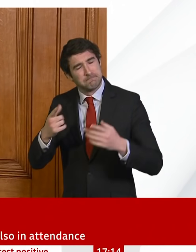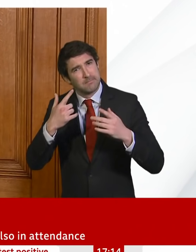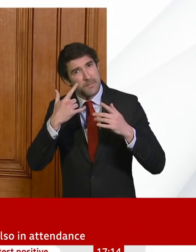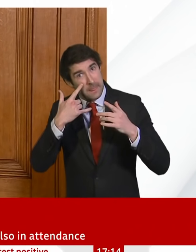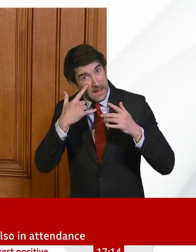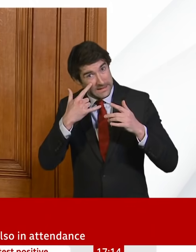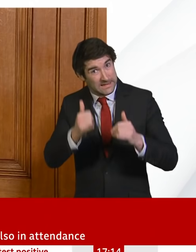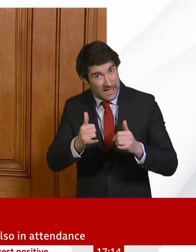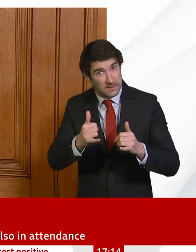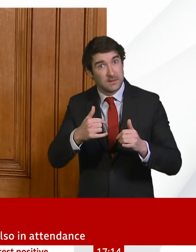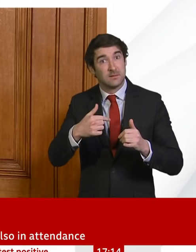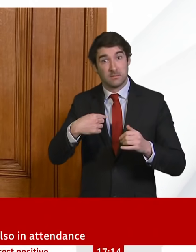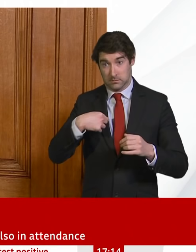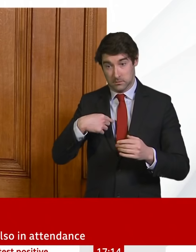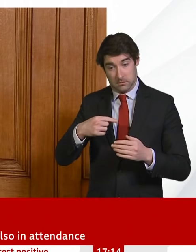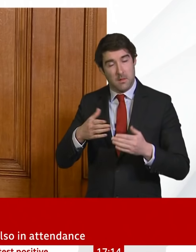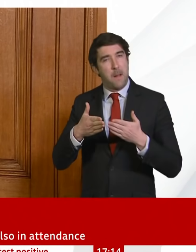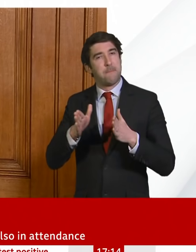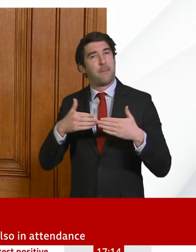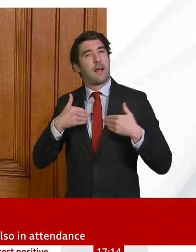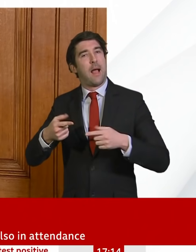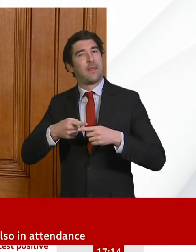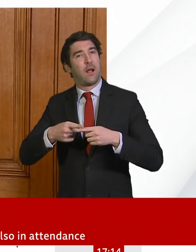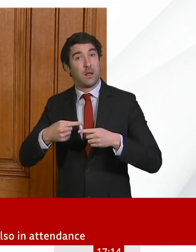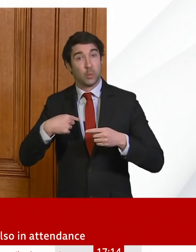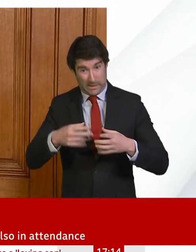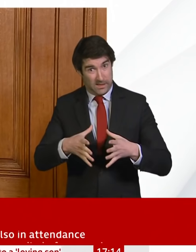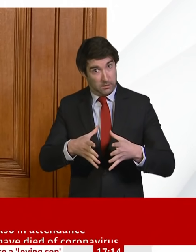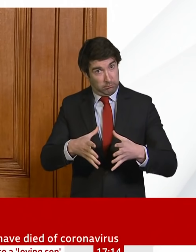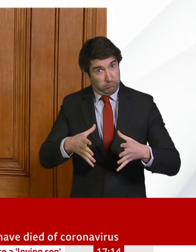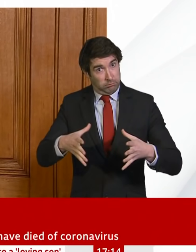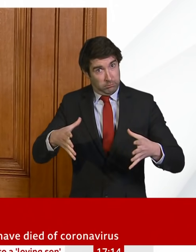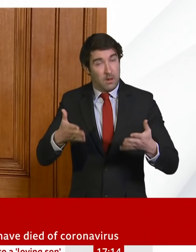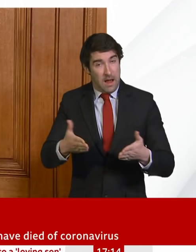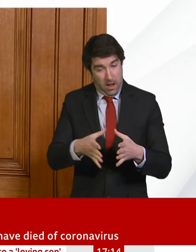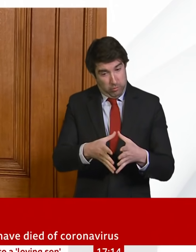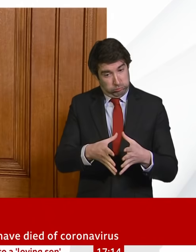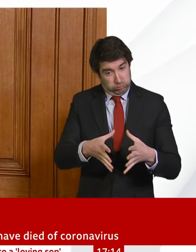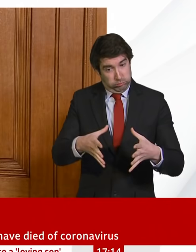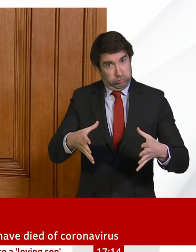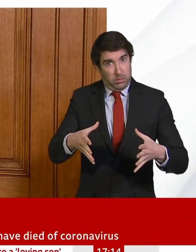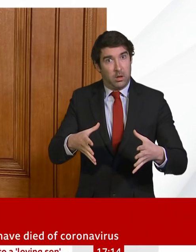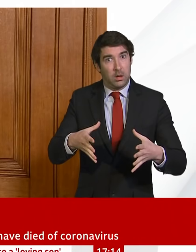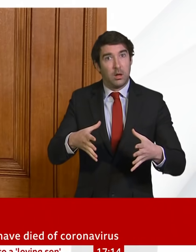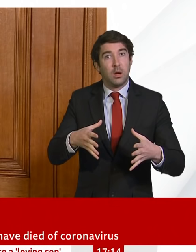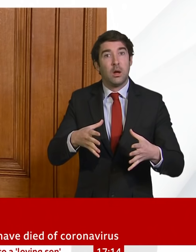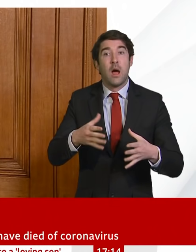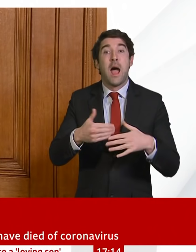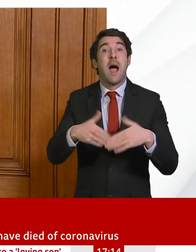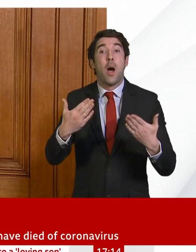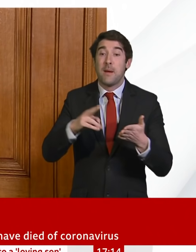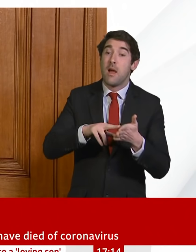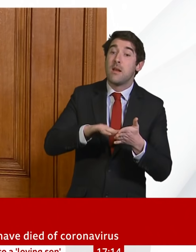combined testing capacity is just increasing at the moment. So that will be a relatively small number, but there is